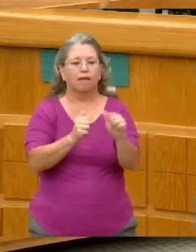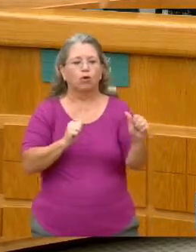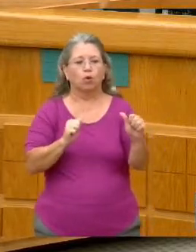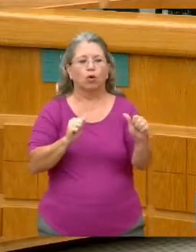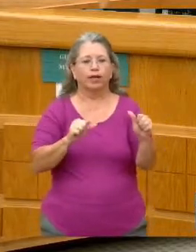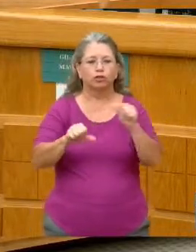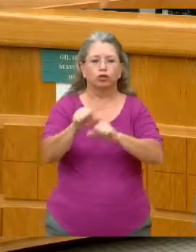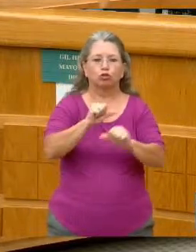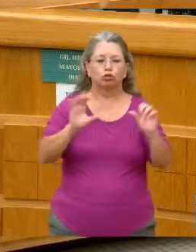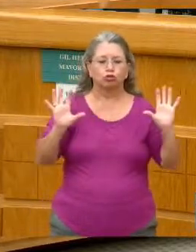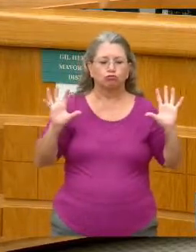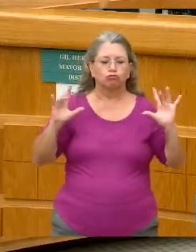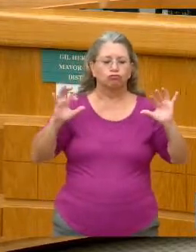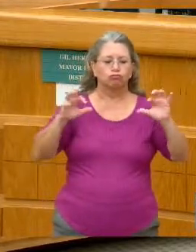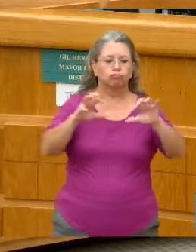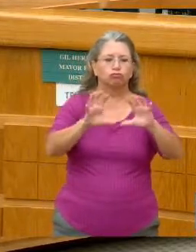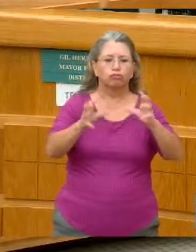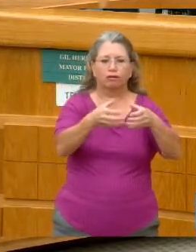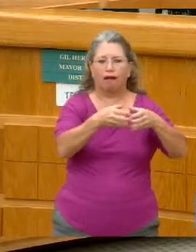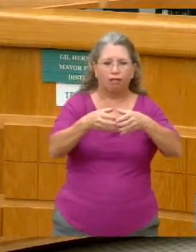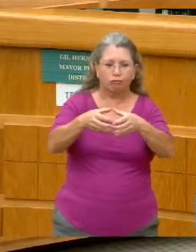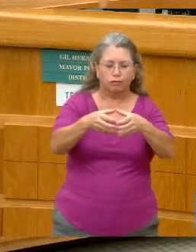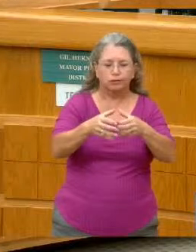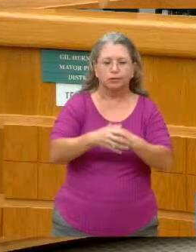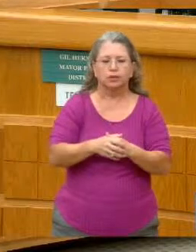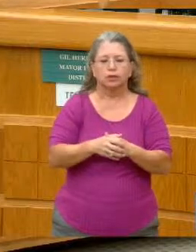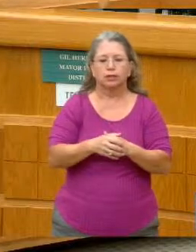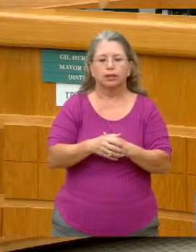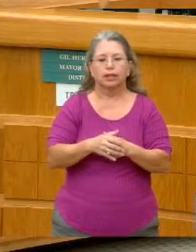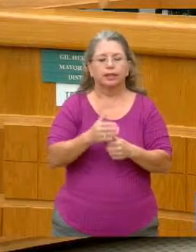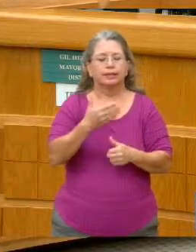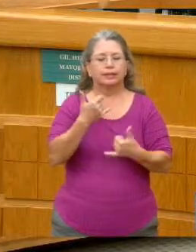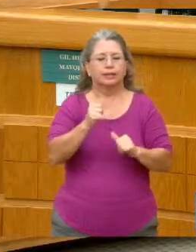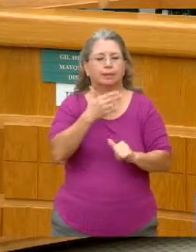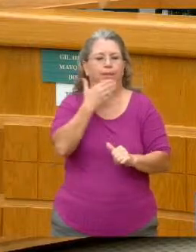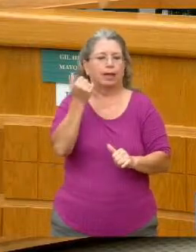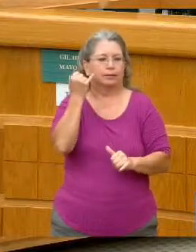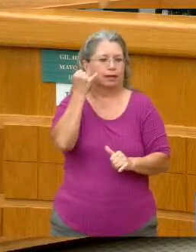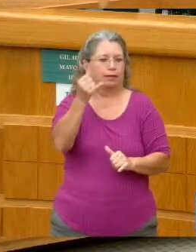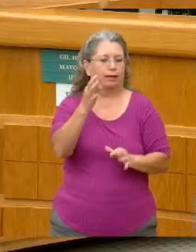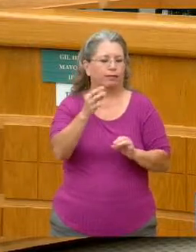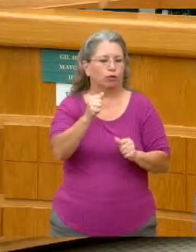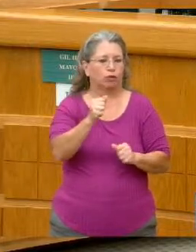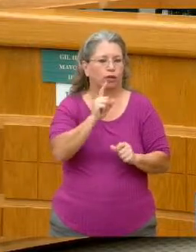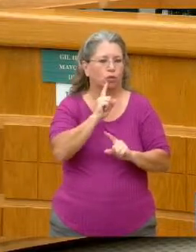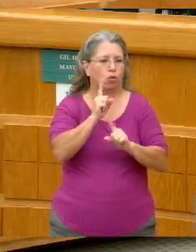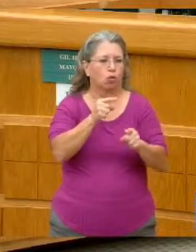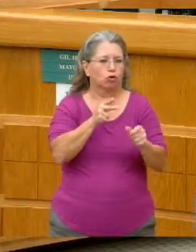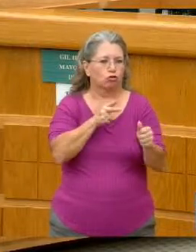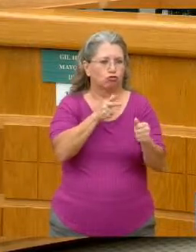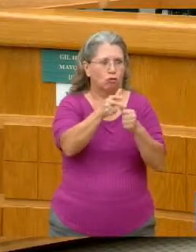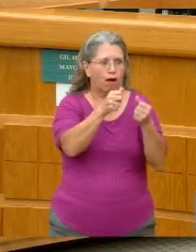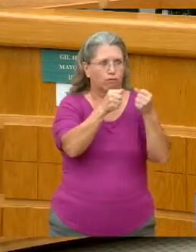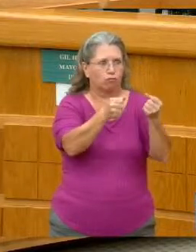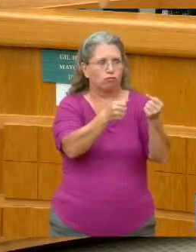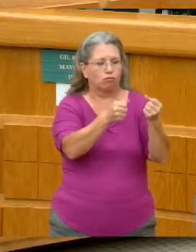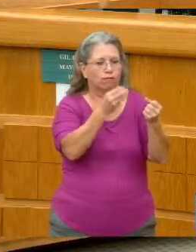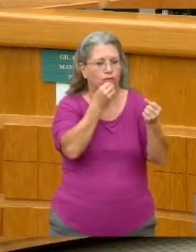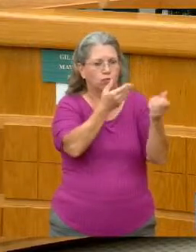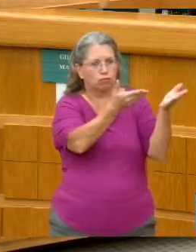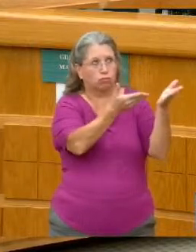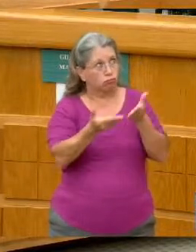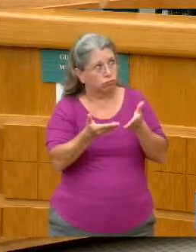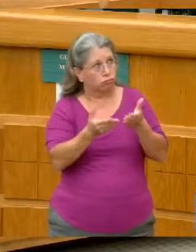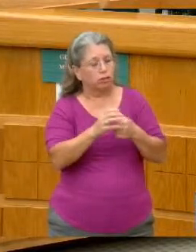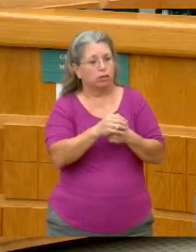and takeout still a good idea, and support testing and contact tracing. This image here shows you what it looks like if you